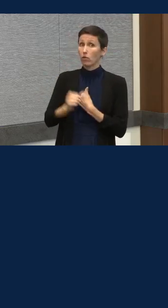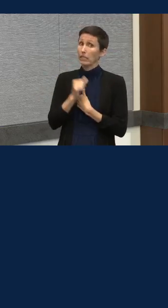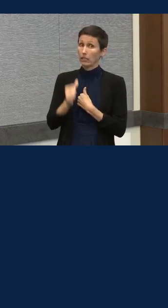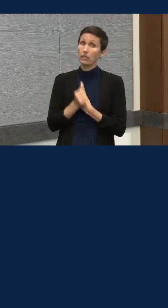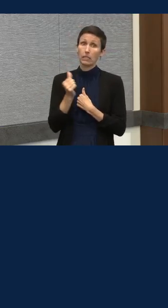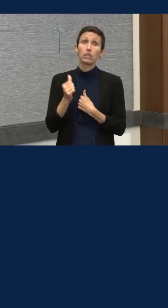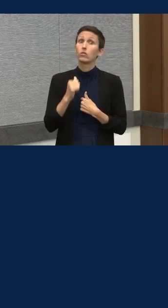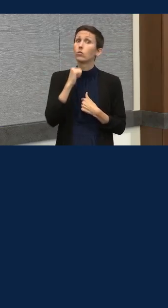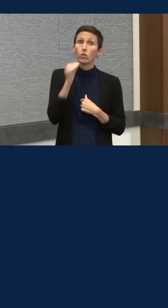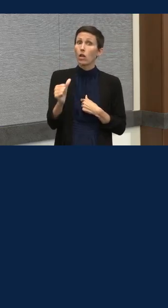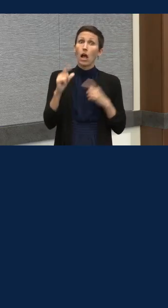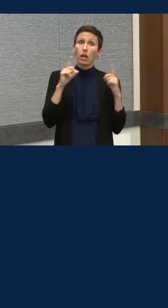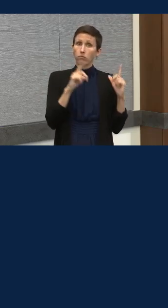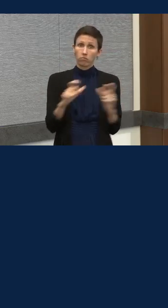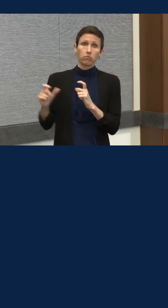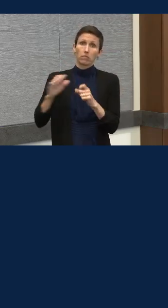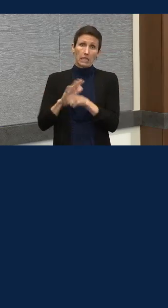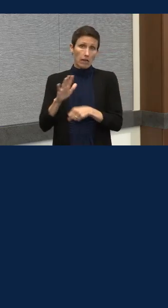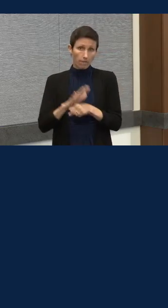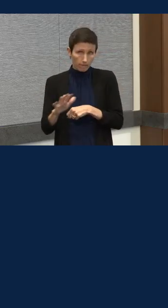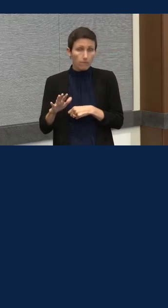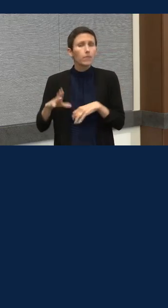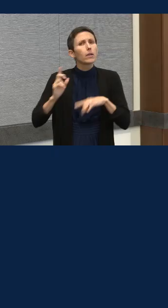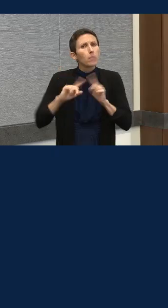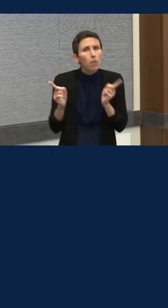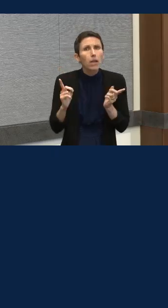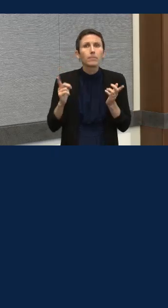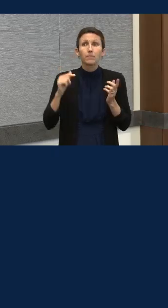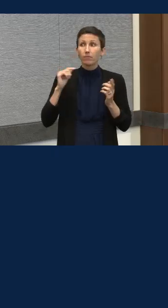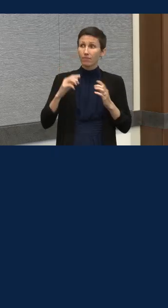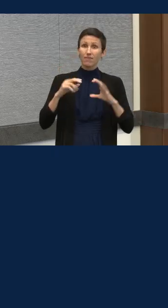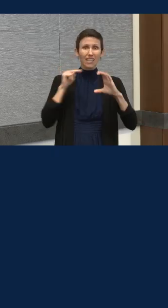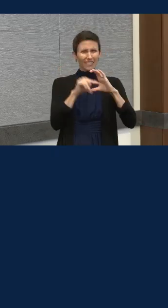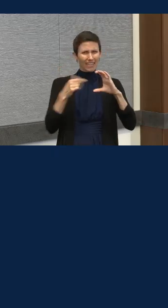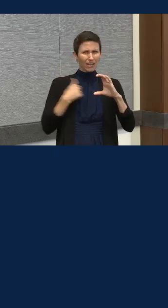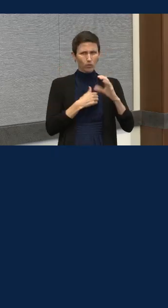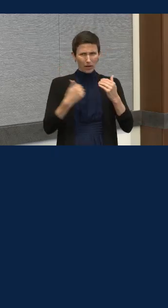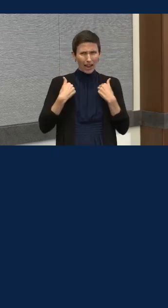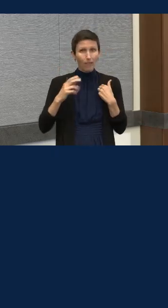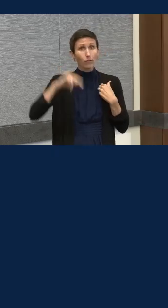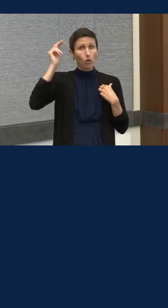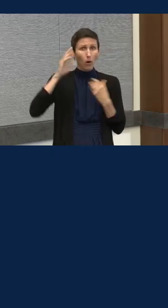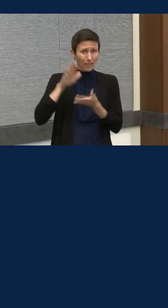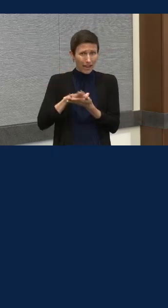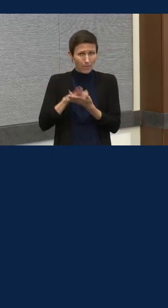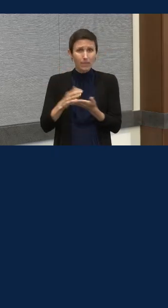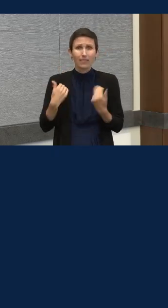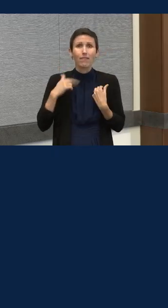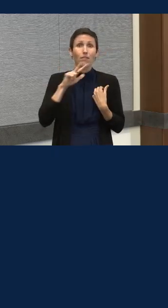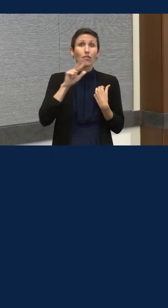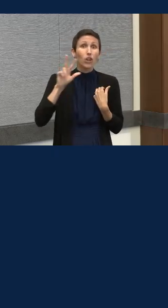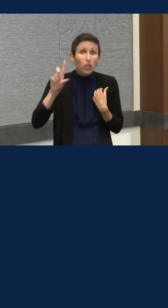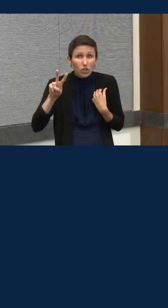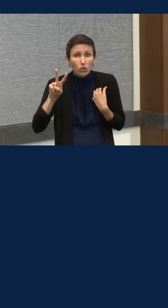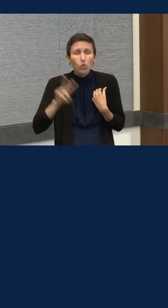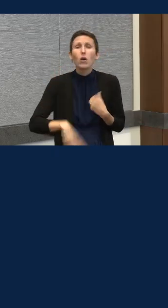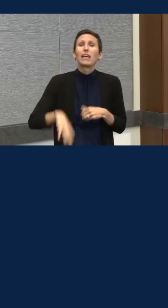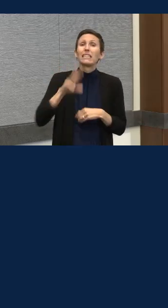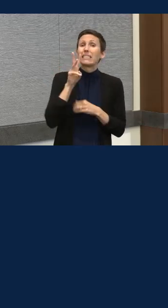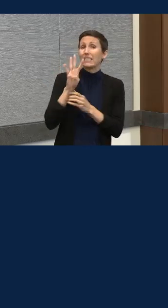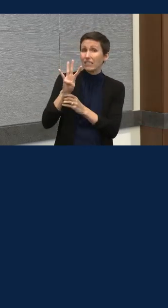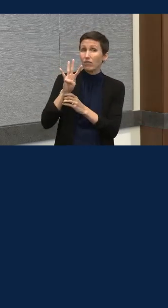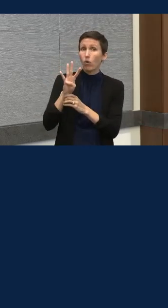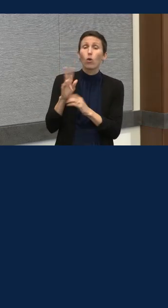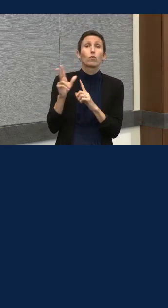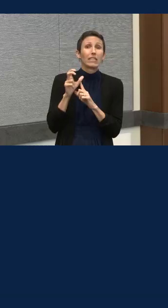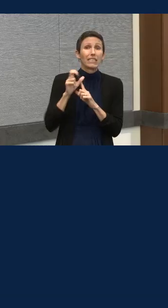case space by the factors we're talking here. But the scanners that we have on North Campus have 32 and 64 receive coils. So there's a